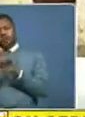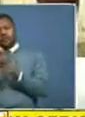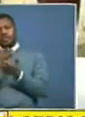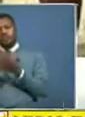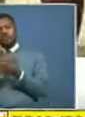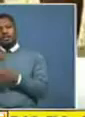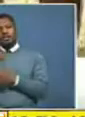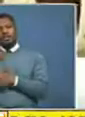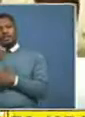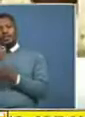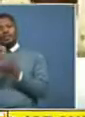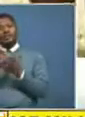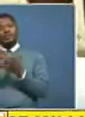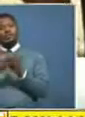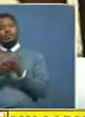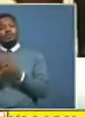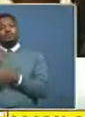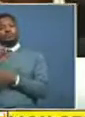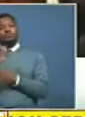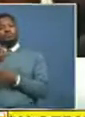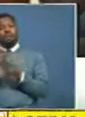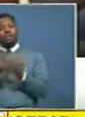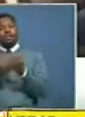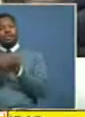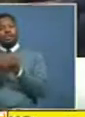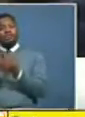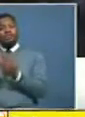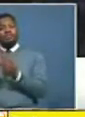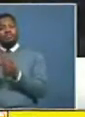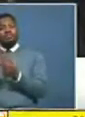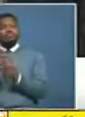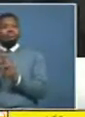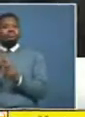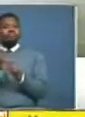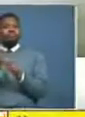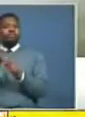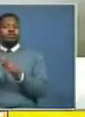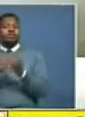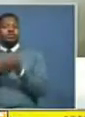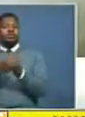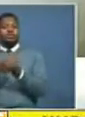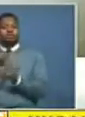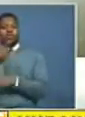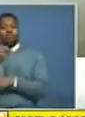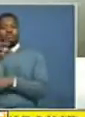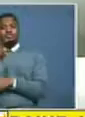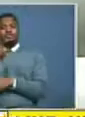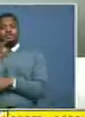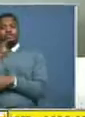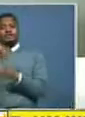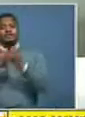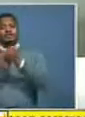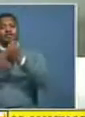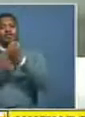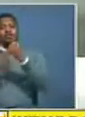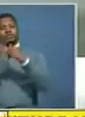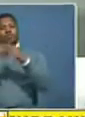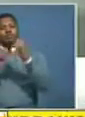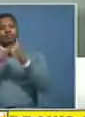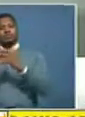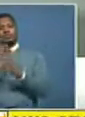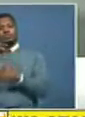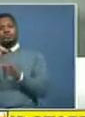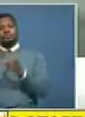amount of 100,000 Ghana cedis to help in their upkeep. Meanwhile, the GNPC Foundation is to construct